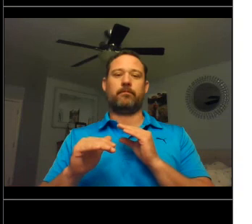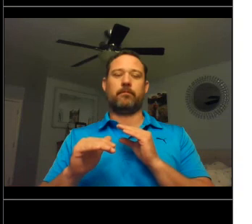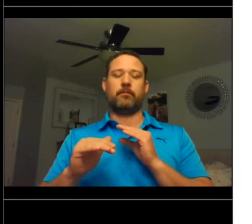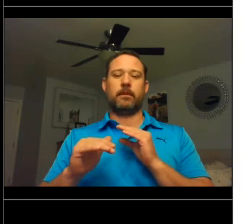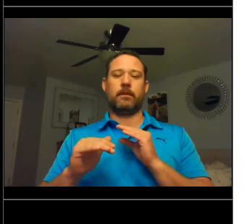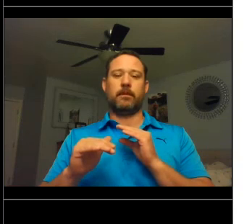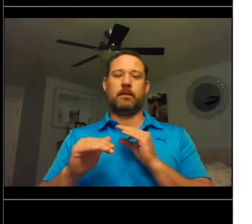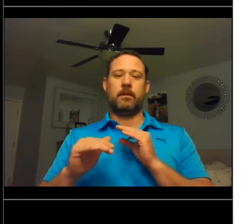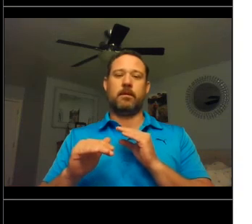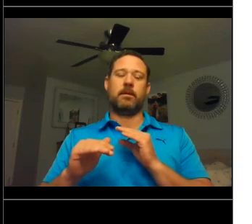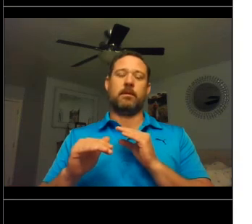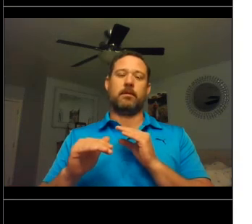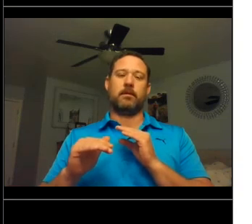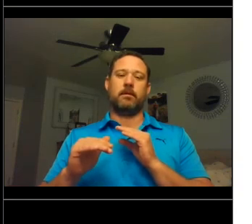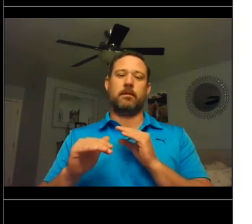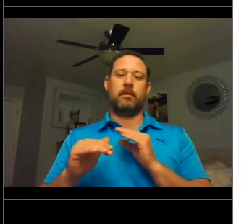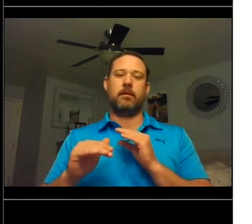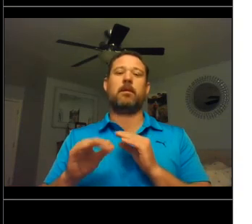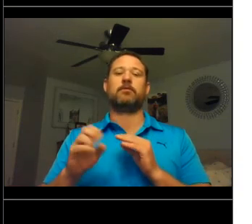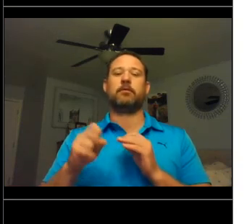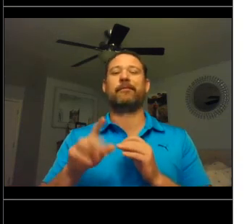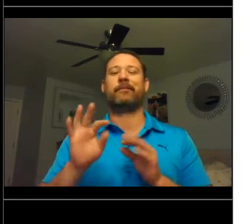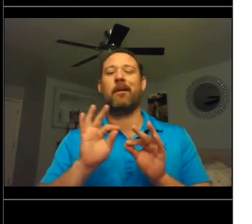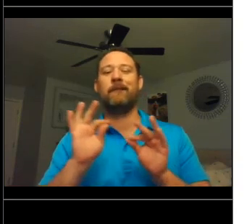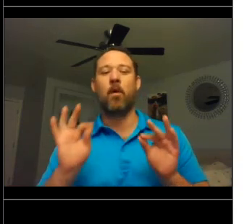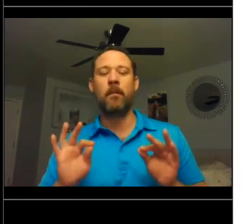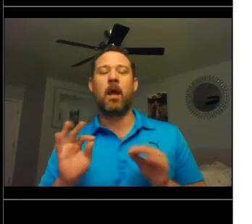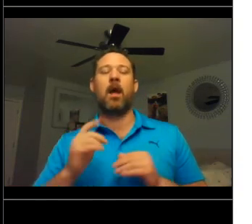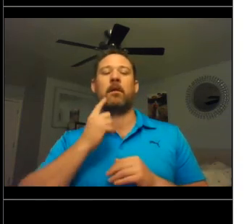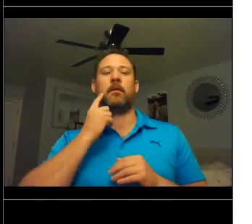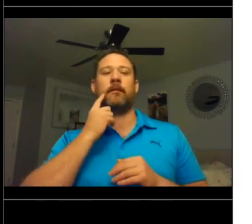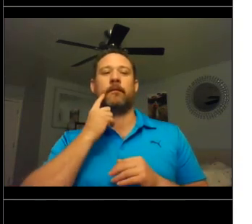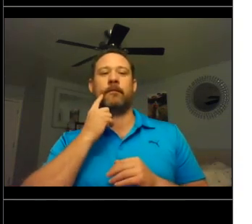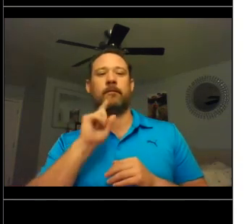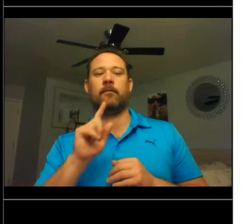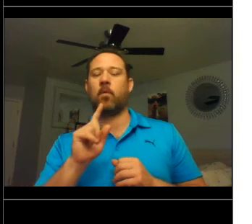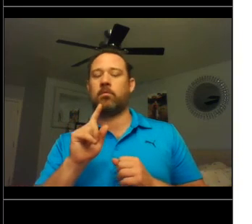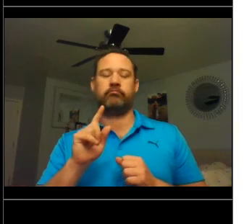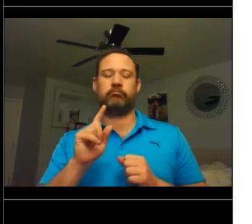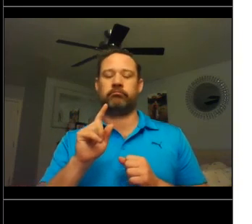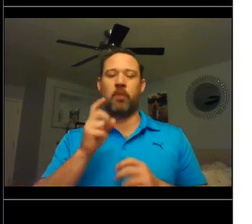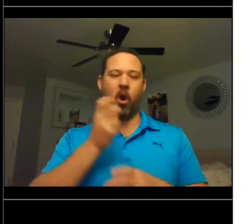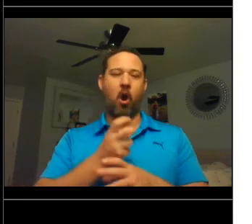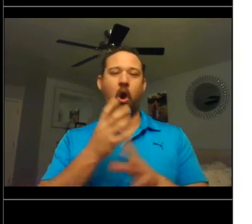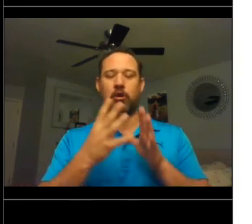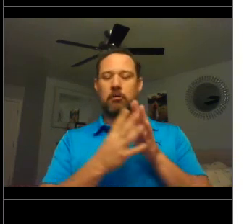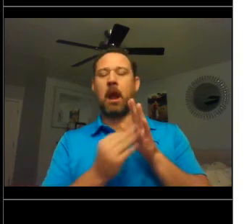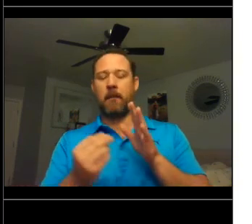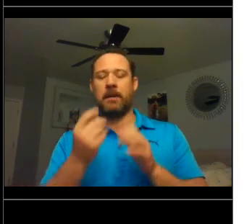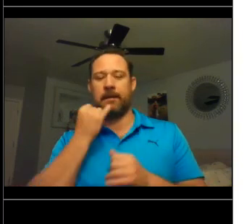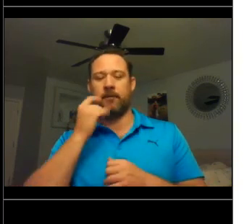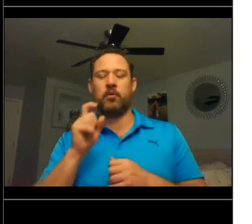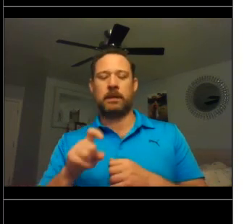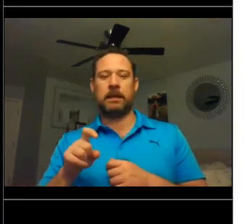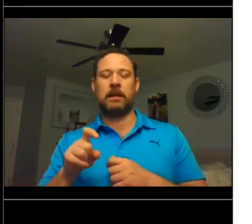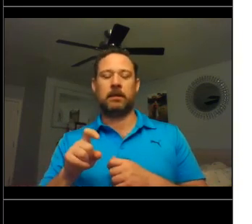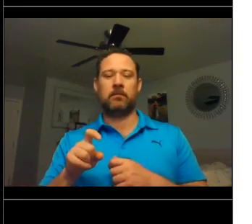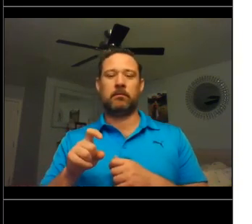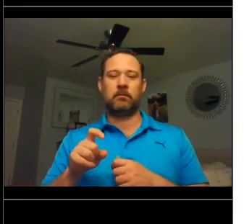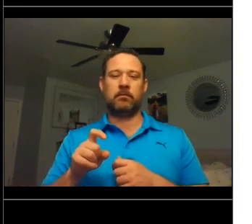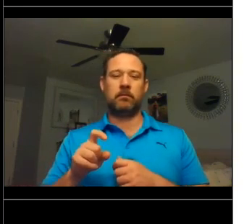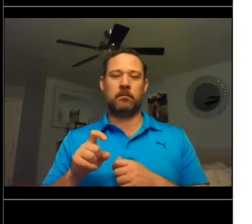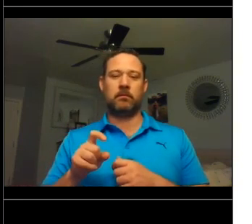of formatting. There's also an opportunity for an actual like hard copy if you need that. We can get that to